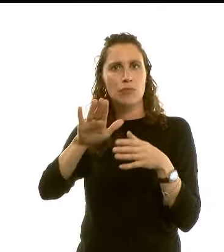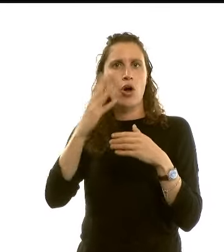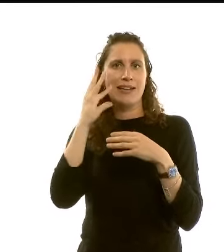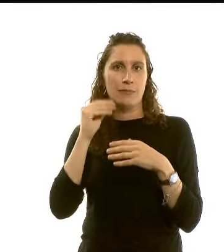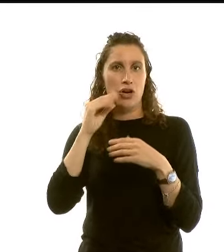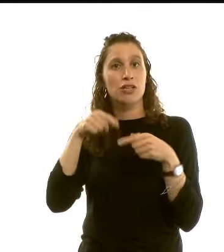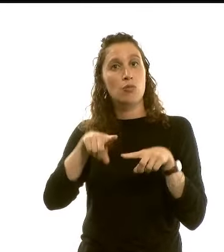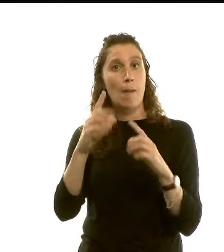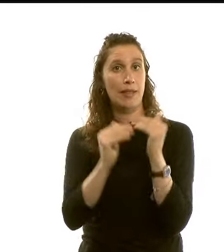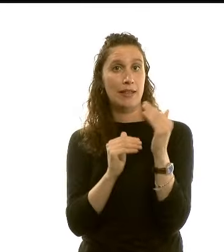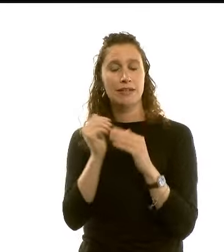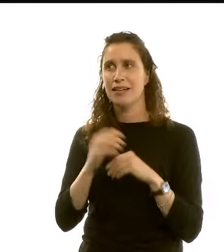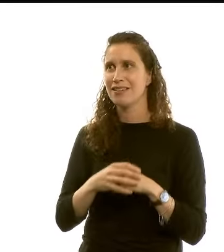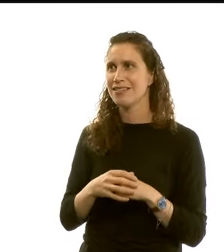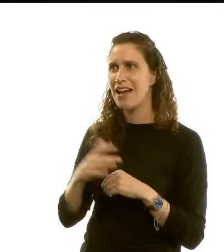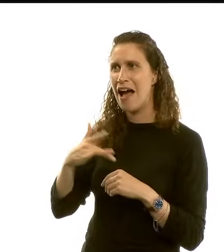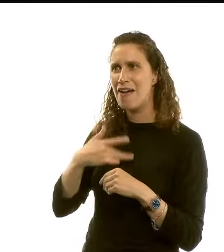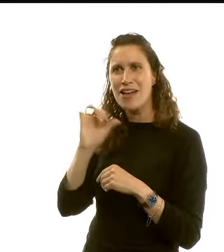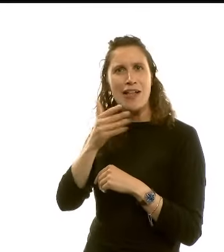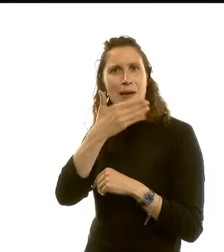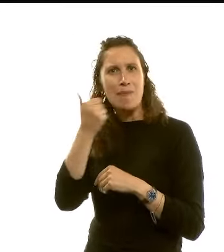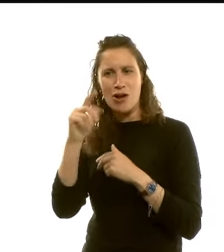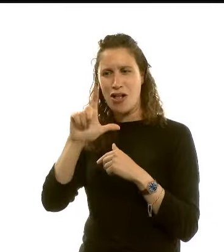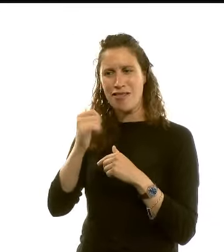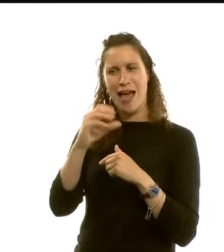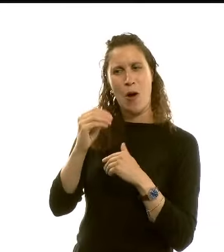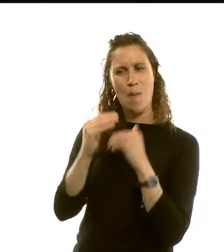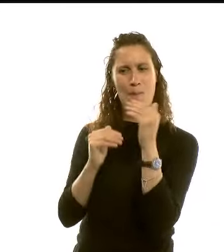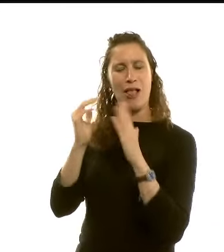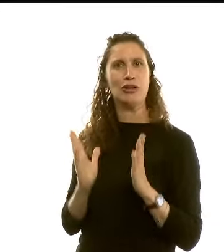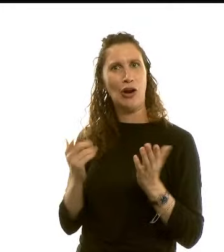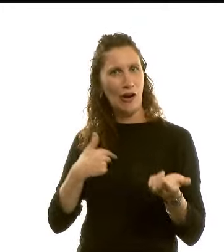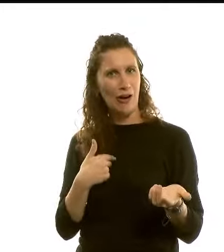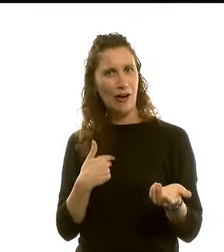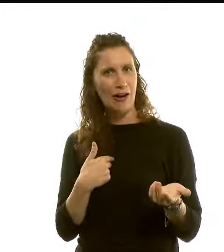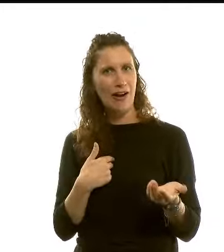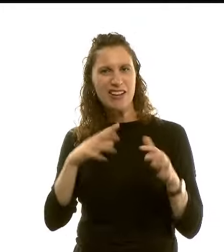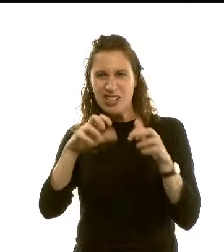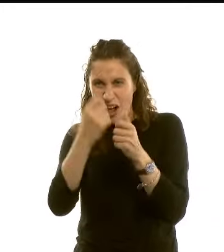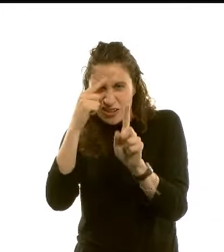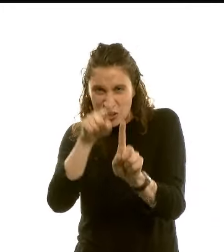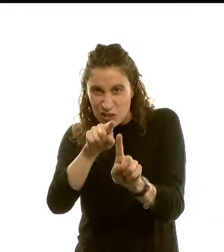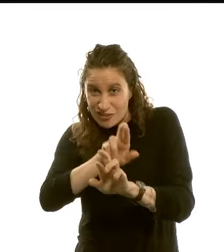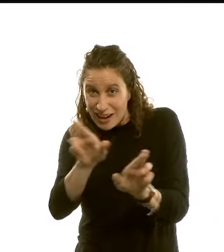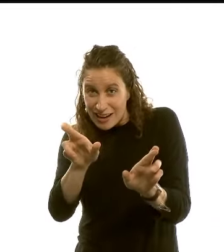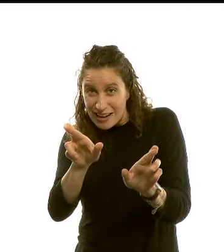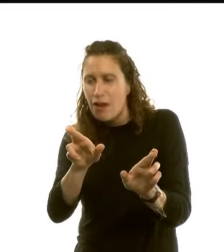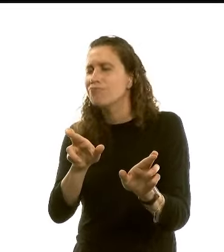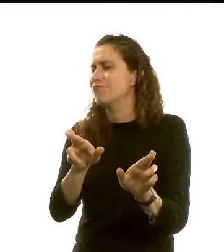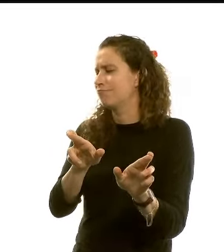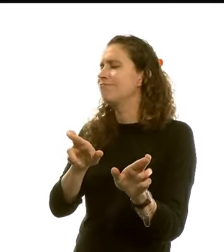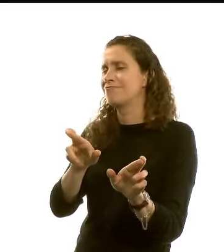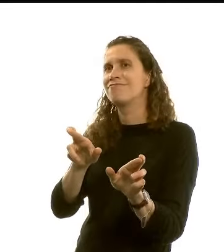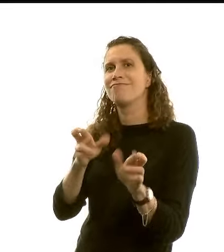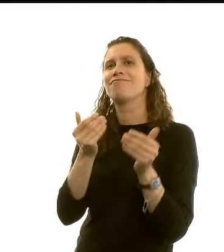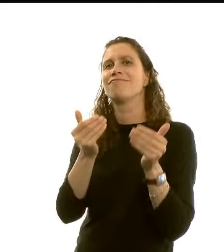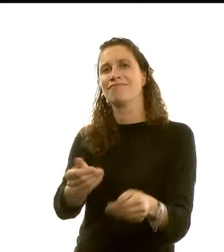today. I feel like a better Lego builder already. On that note, I actually have a challenge for you. Are you up for it? Let's do it. Let's go